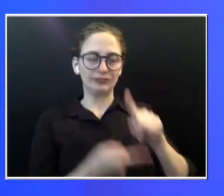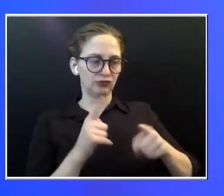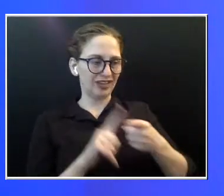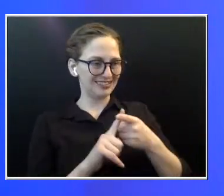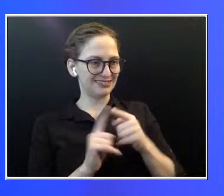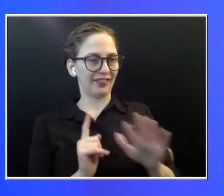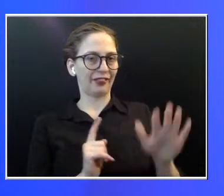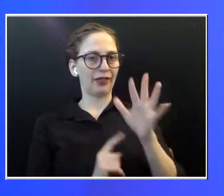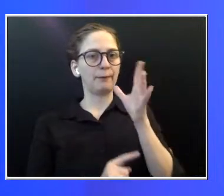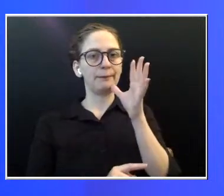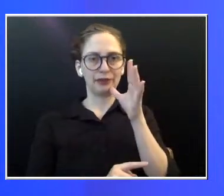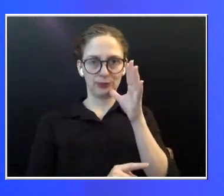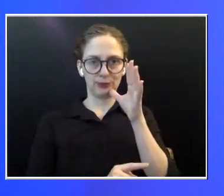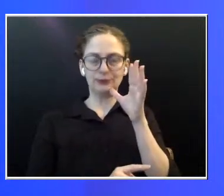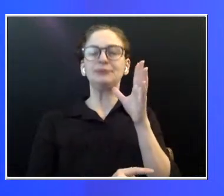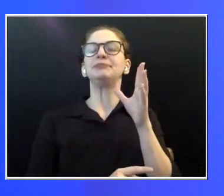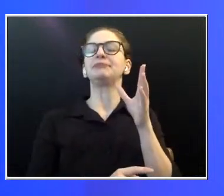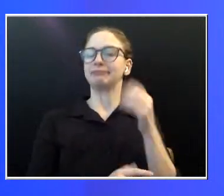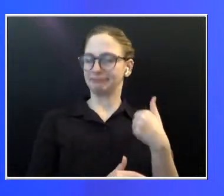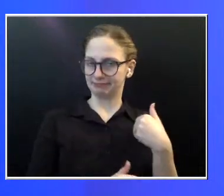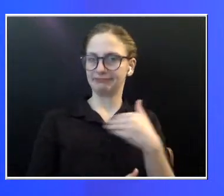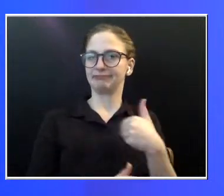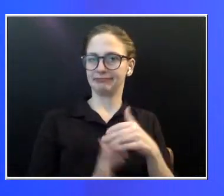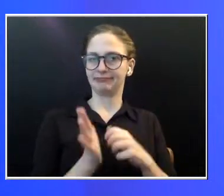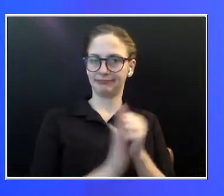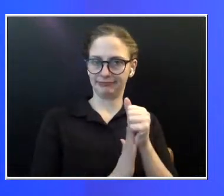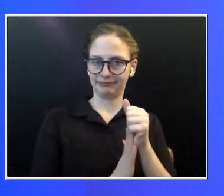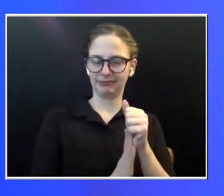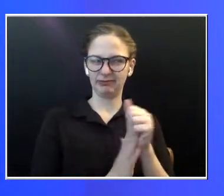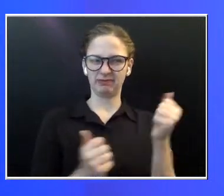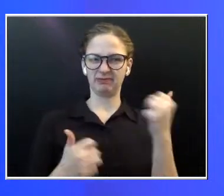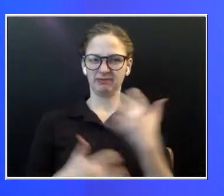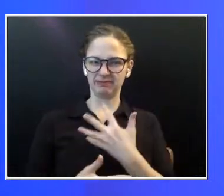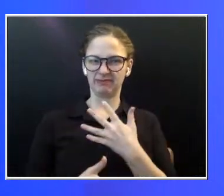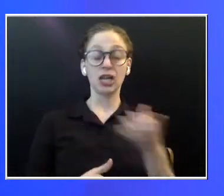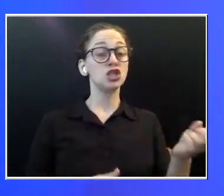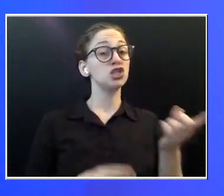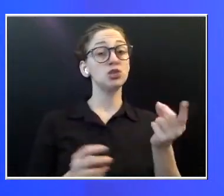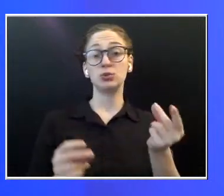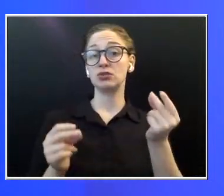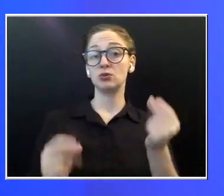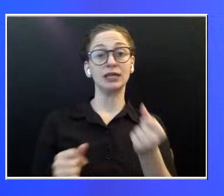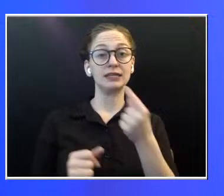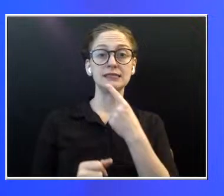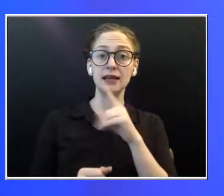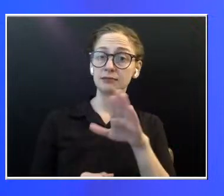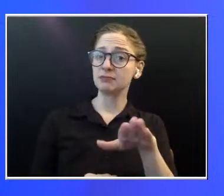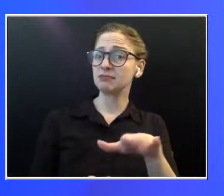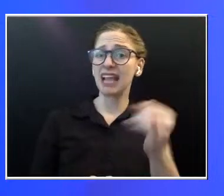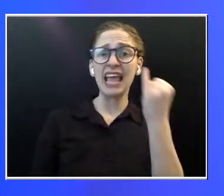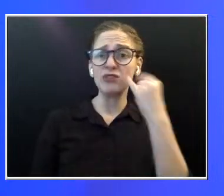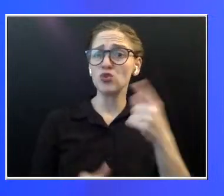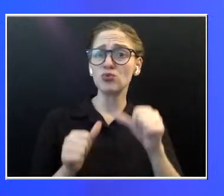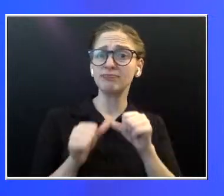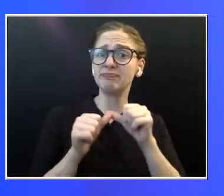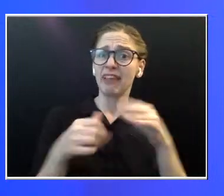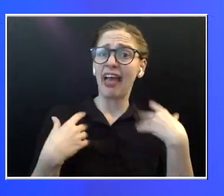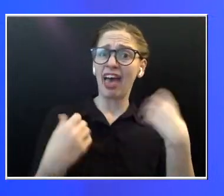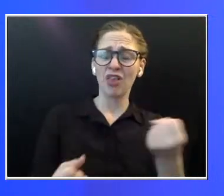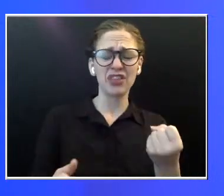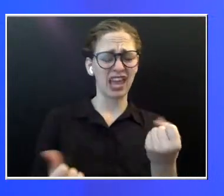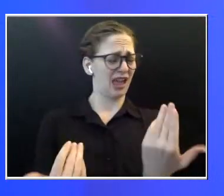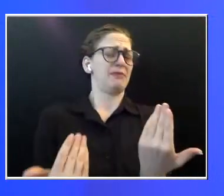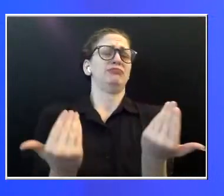scary. And she very quickly said, if it's going to keep you healthy, then go ahead and do it. It was very simple to